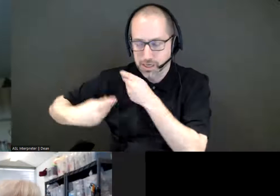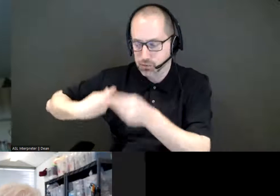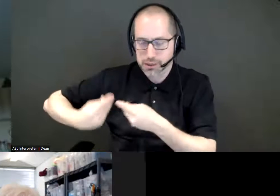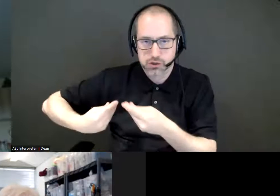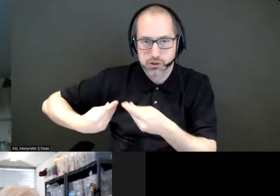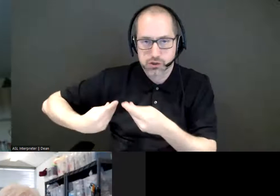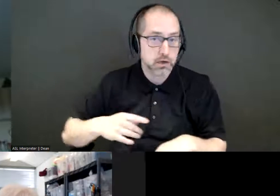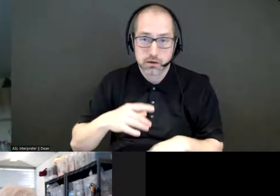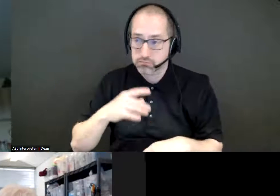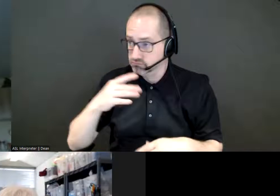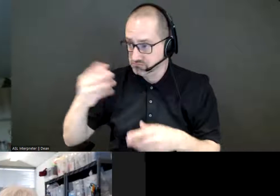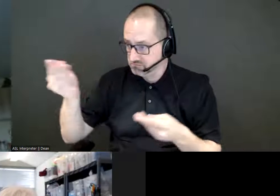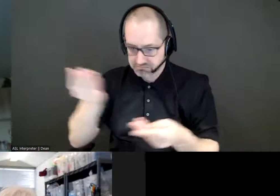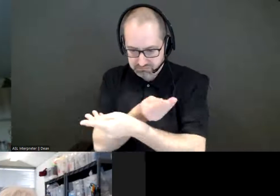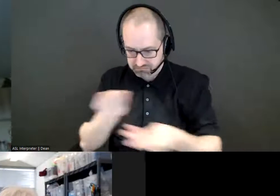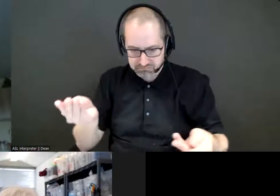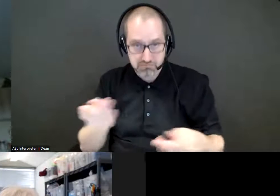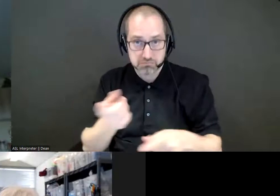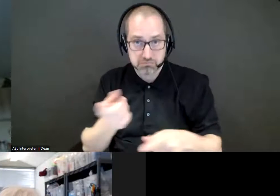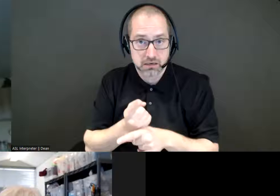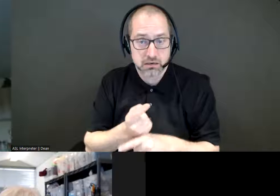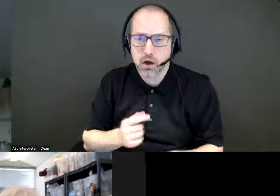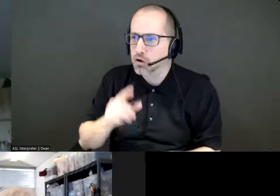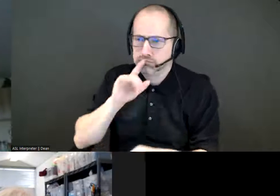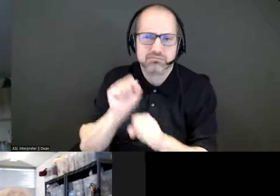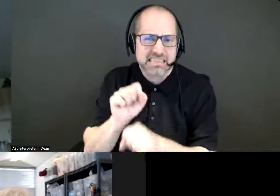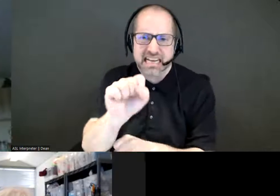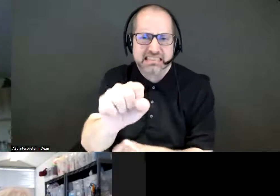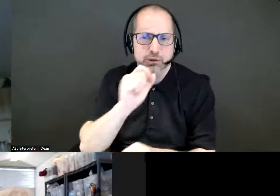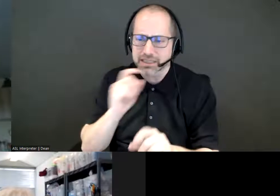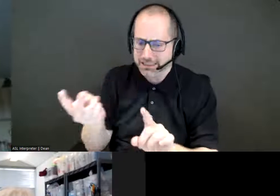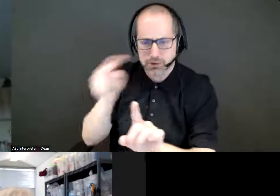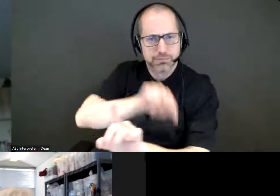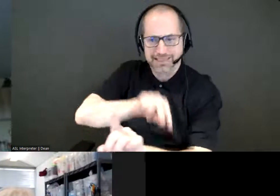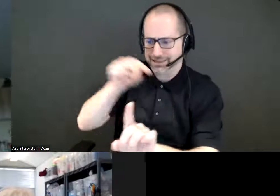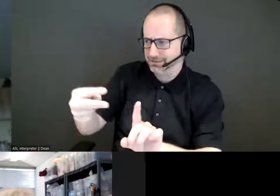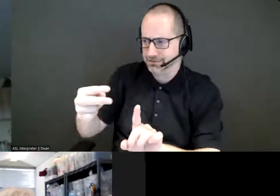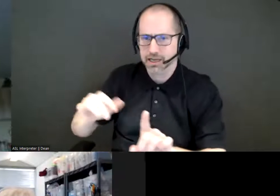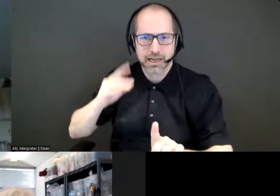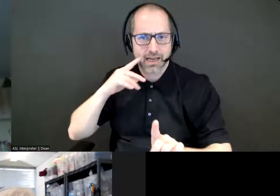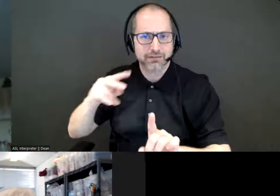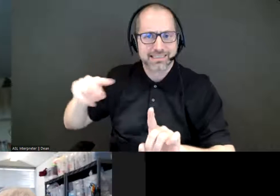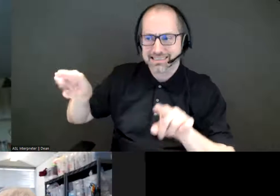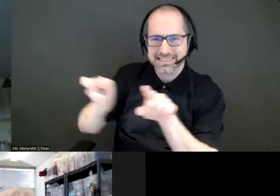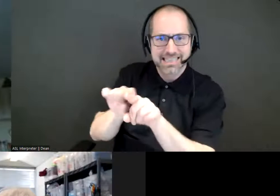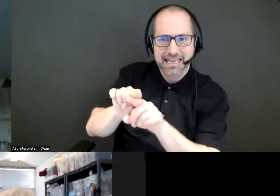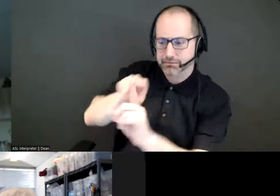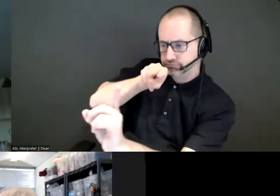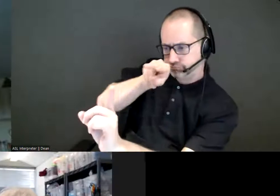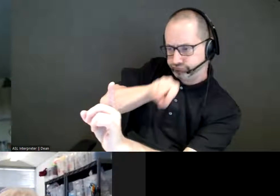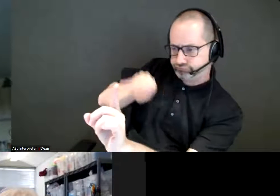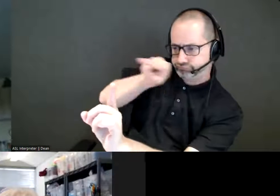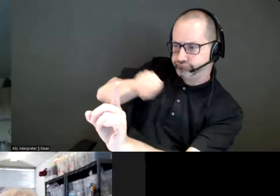all the different perspectives on every situation, because if we all look at it through the same angle, we'll all see the same